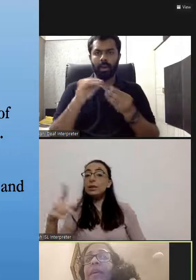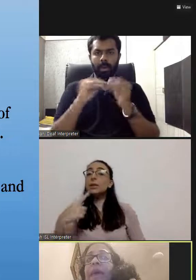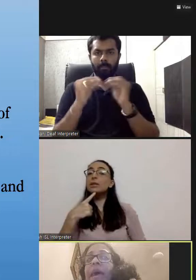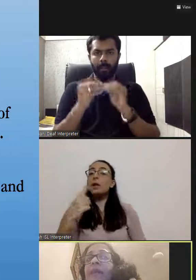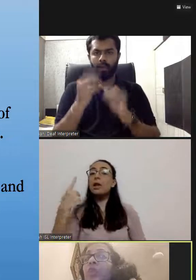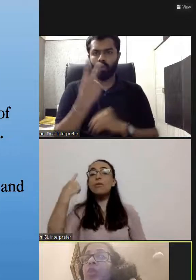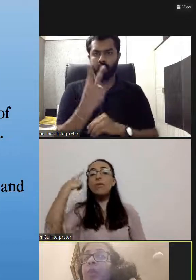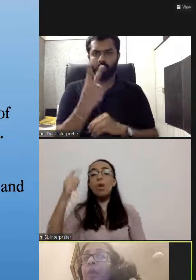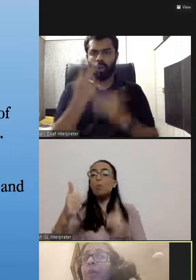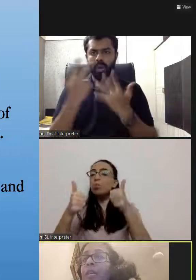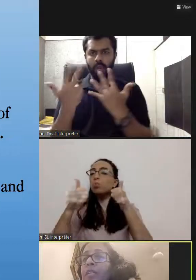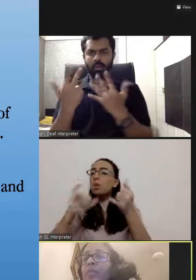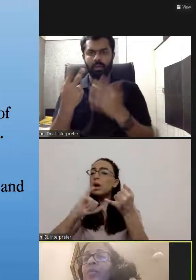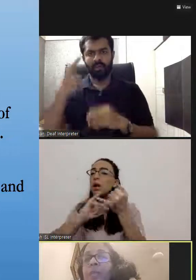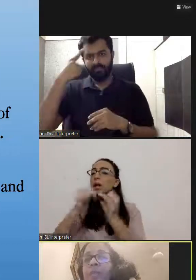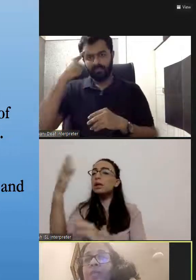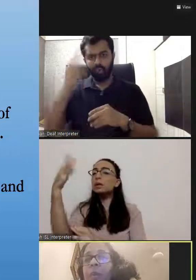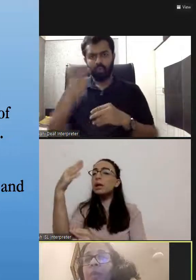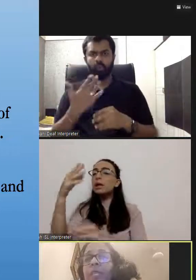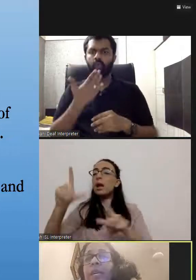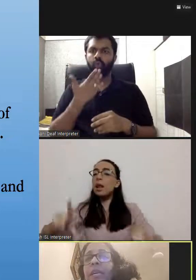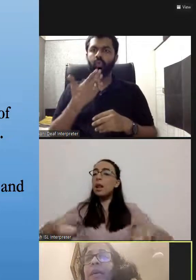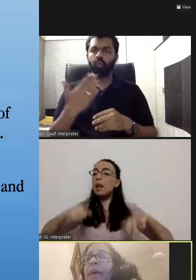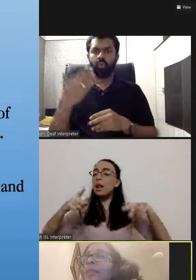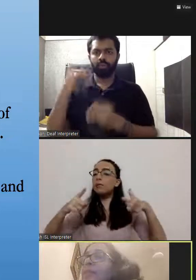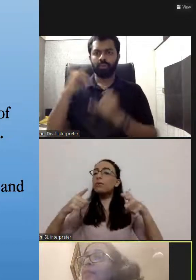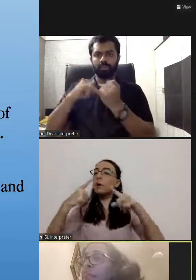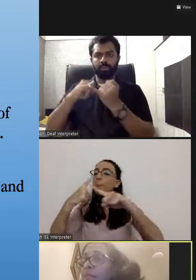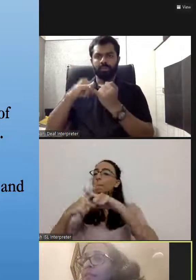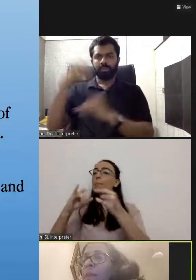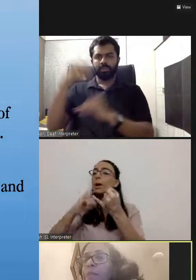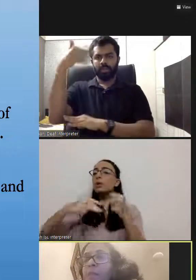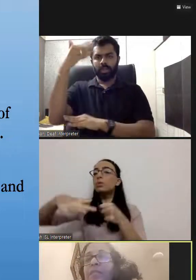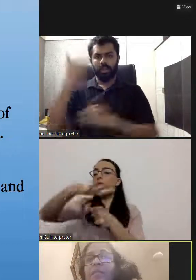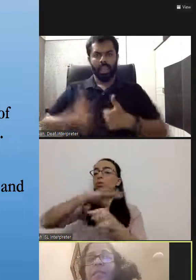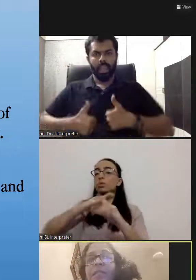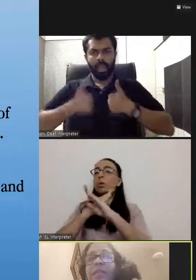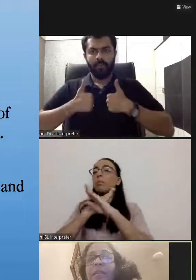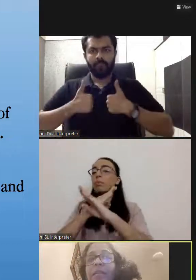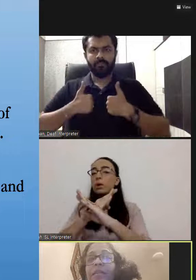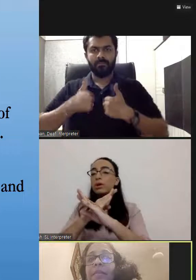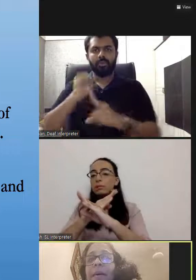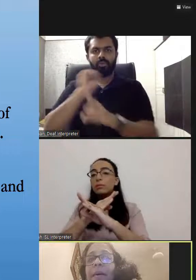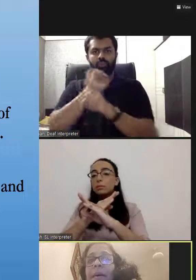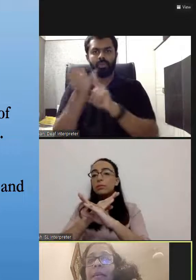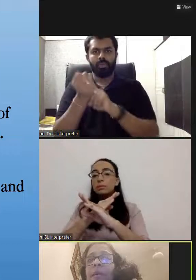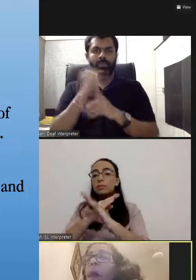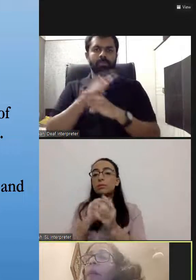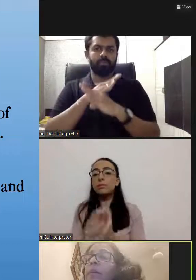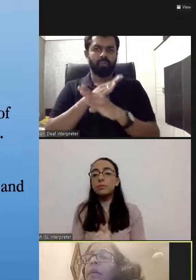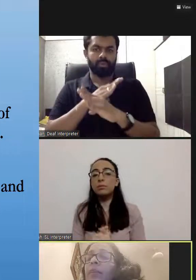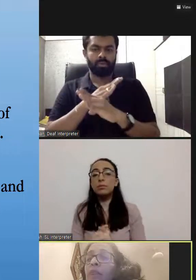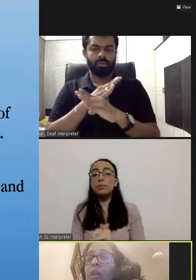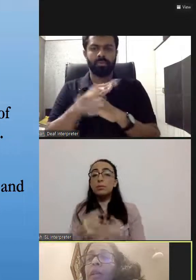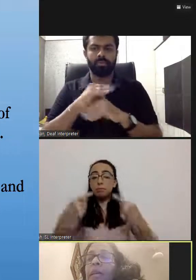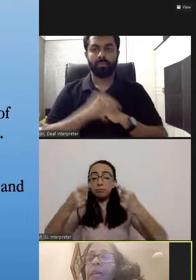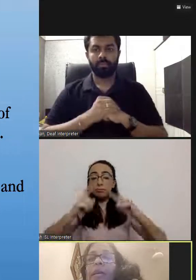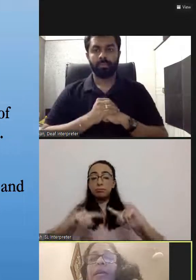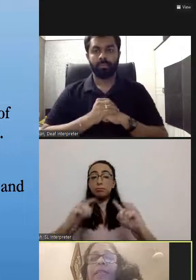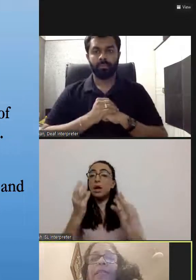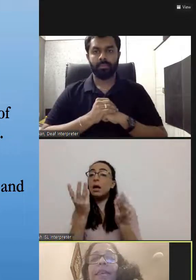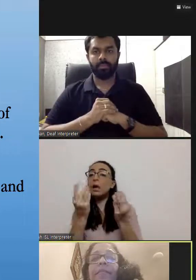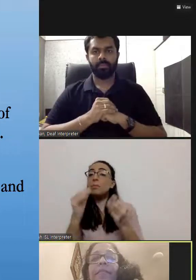living and social protection to address poverty as experienced by persons with disabilities. Now, Article